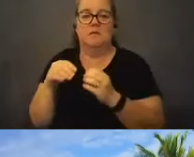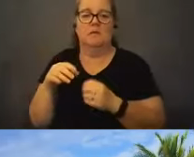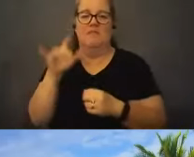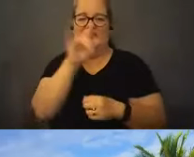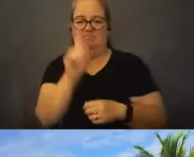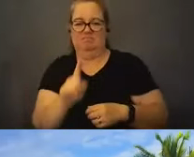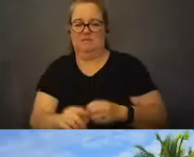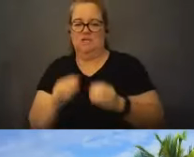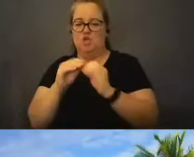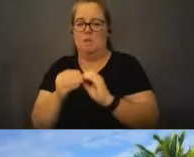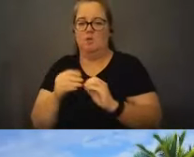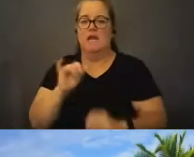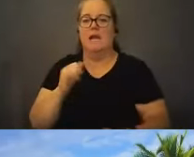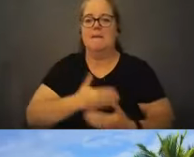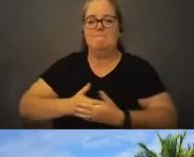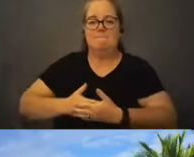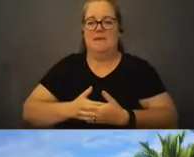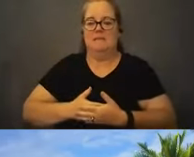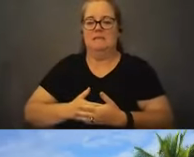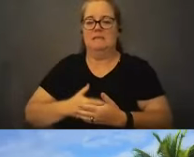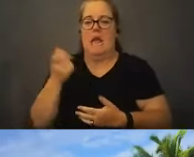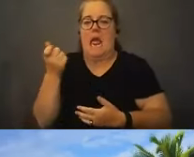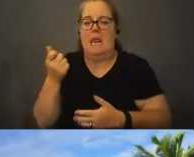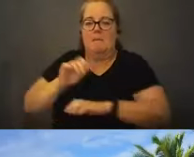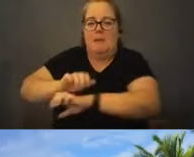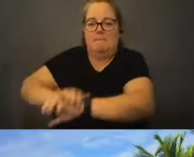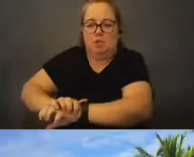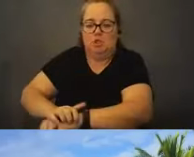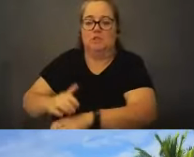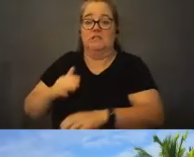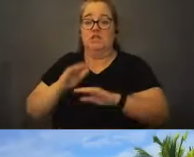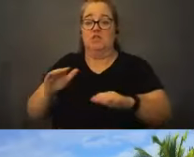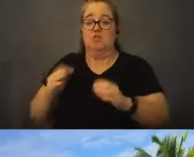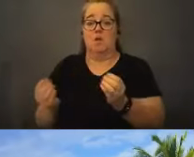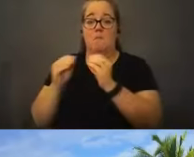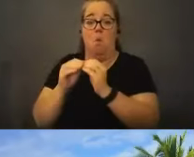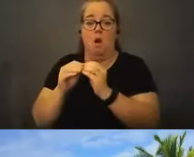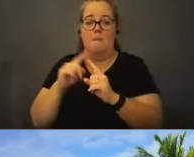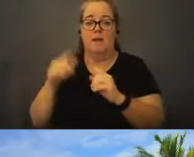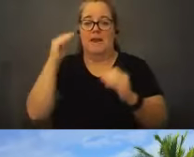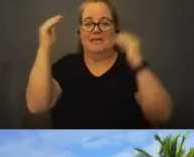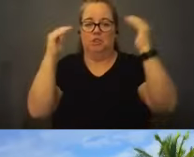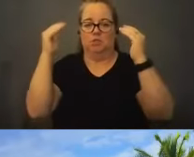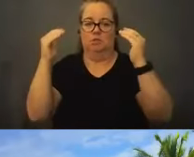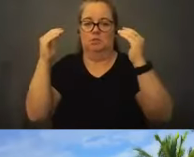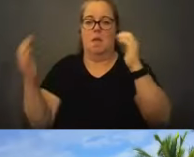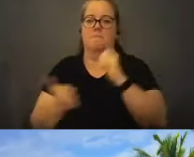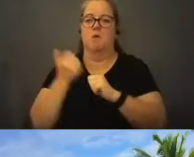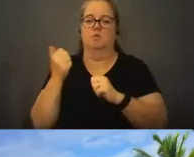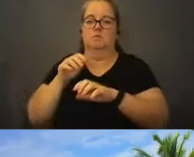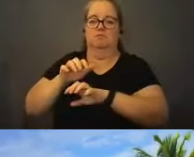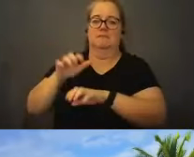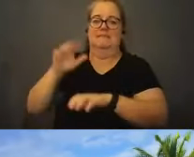small babies, we're only pushing a little bit, children a little bit more, or one hand, teenagers